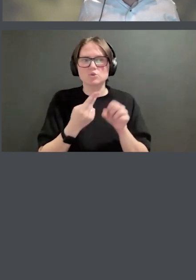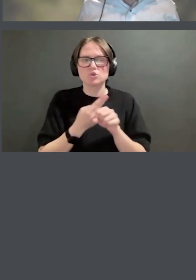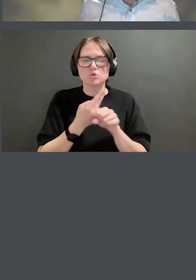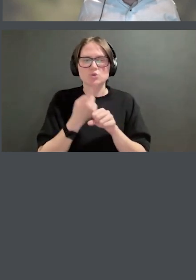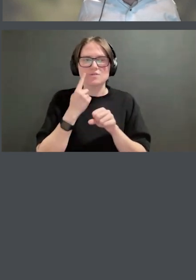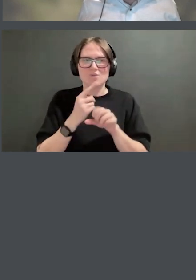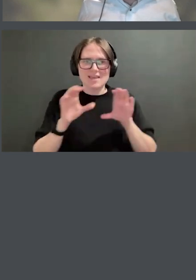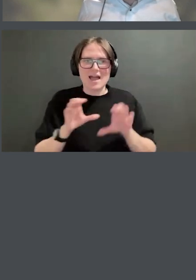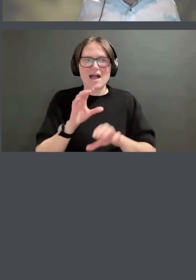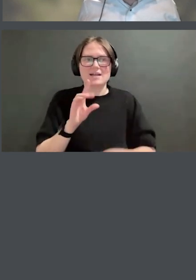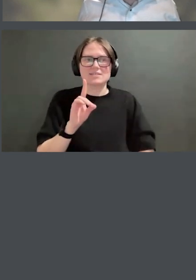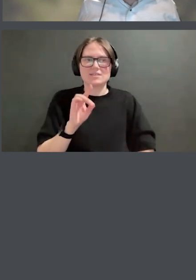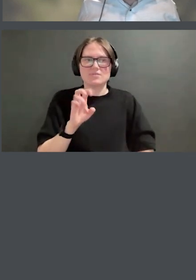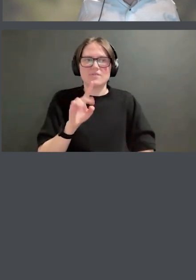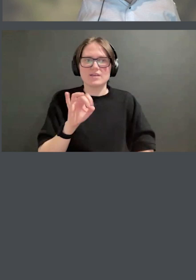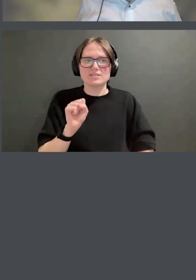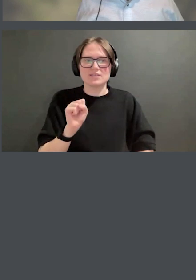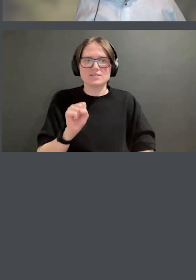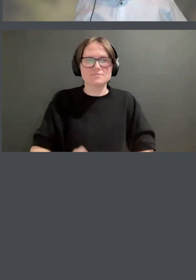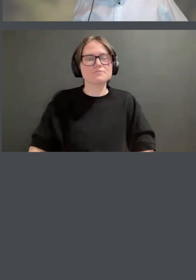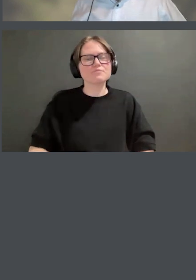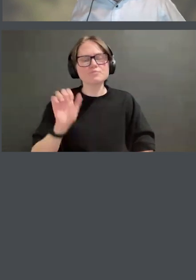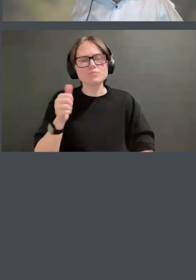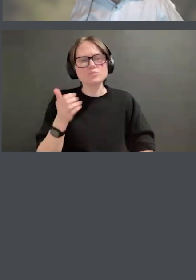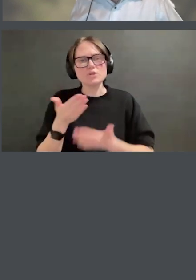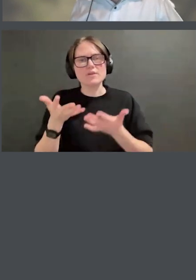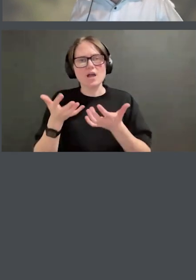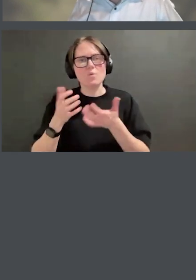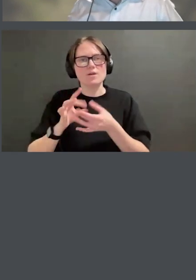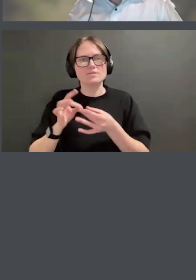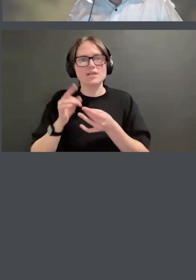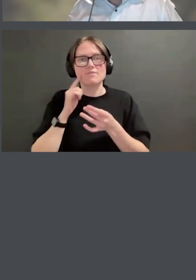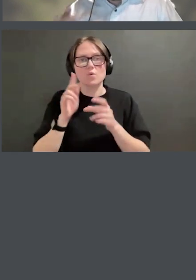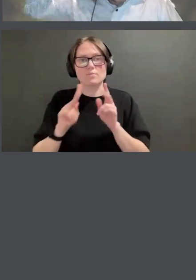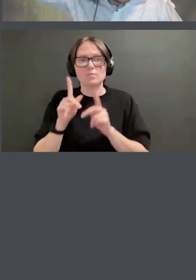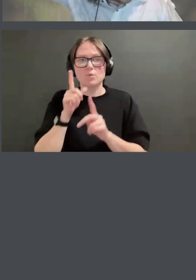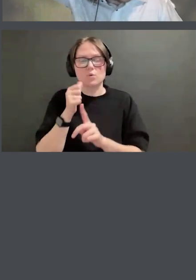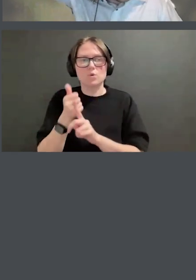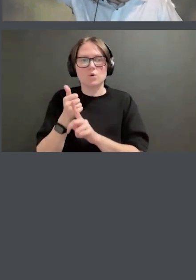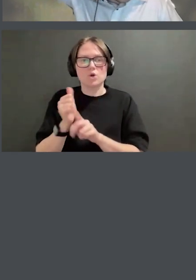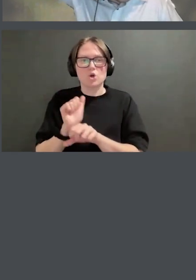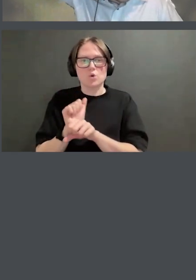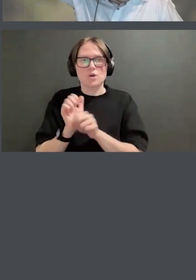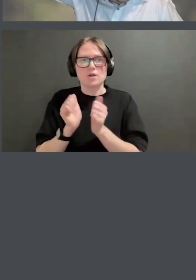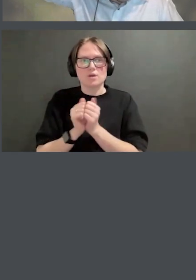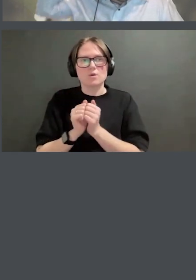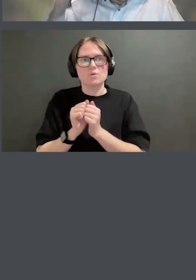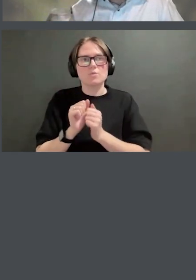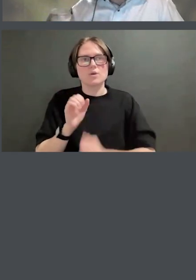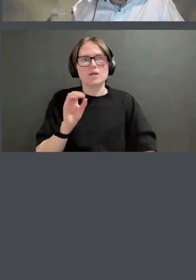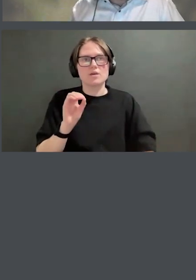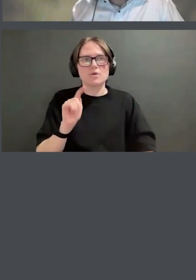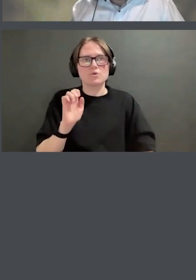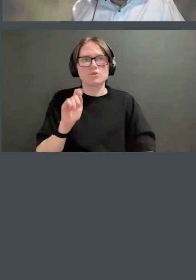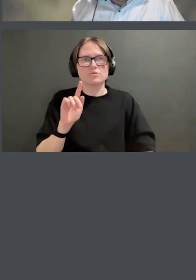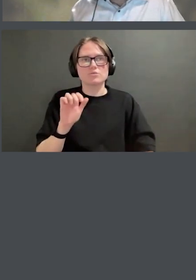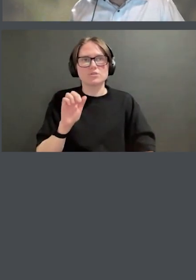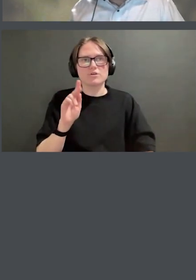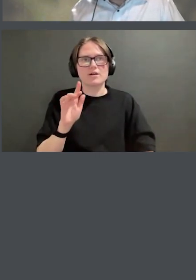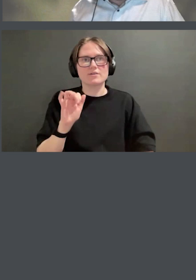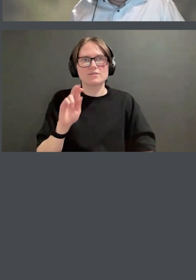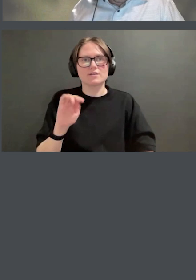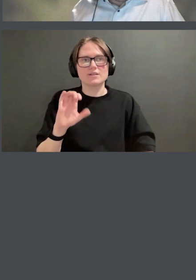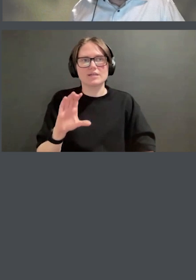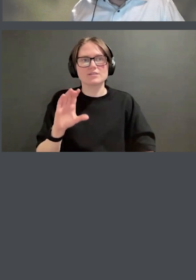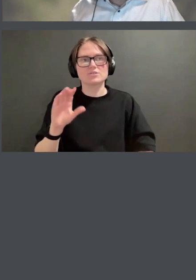active devices. The other thing I want to say for people who are working with otolaryngologic surgeons who may or may not